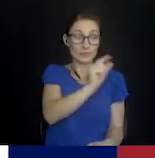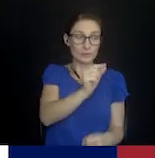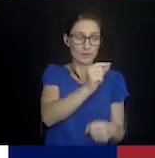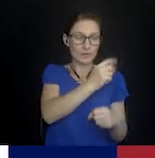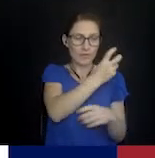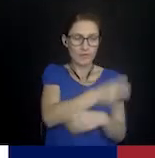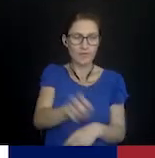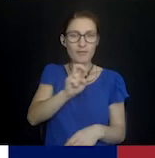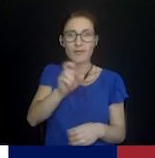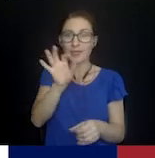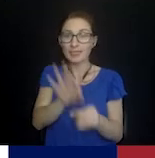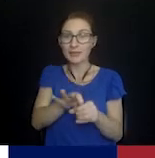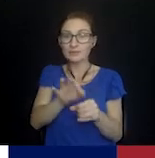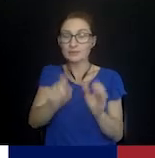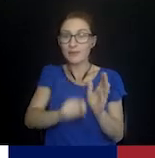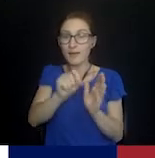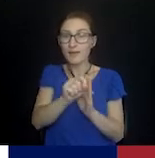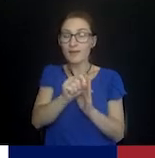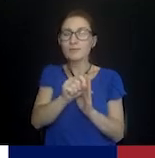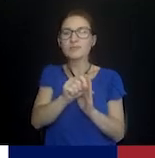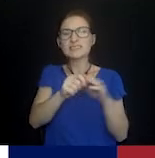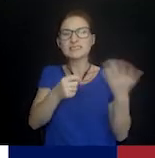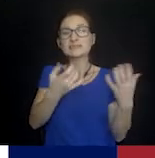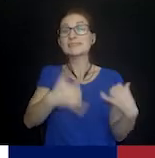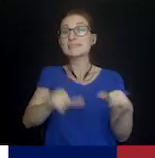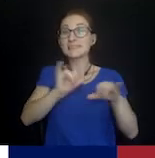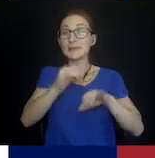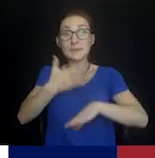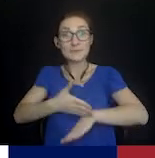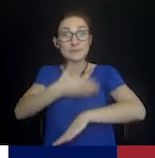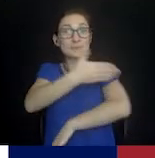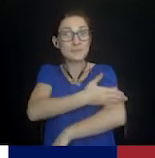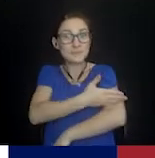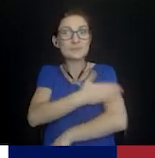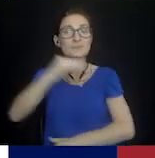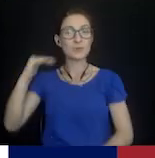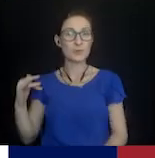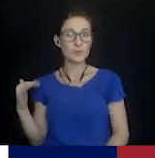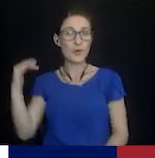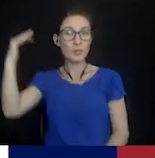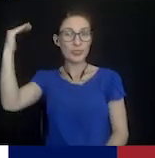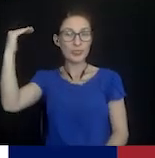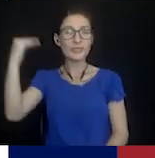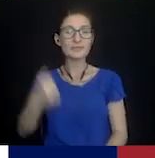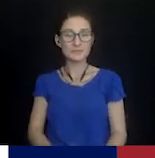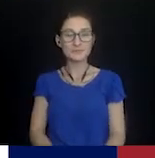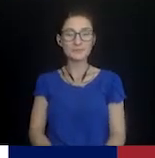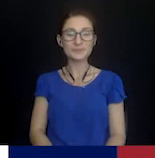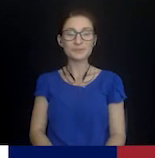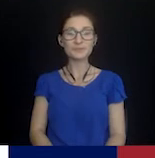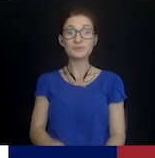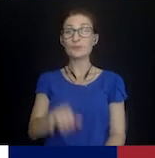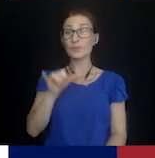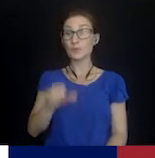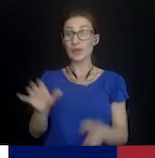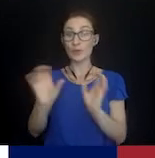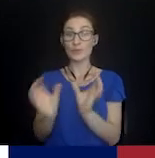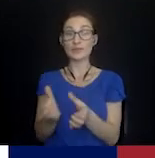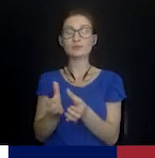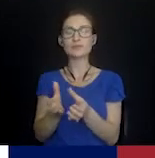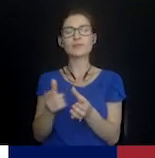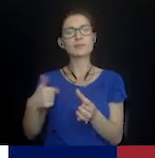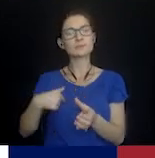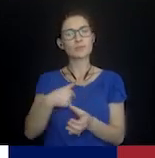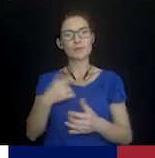had some great opportunities. We've seen a lot of growth within the coalition, and we're really excited about the things that we were able to